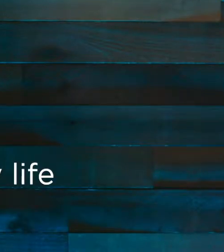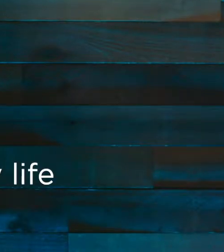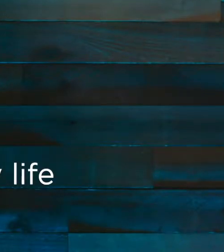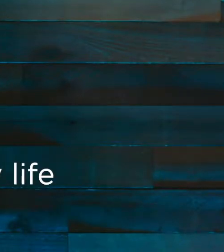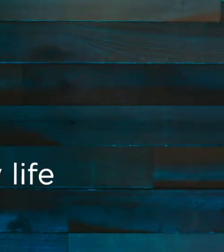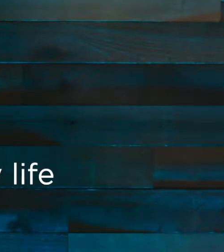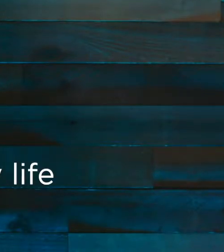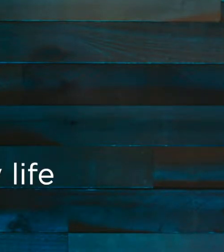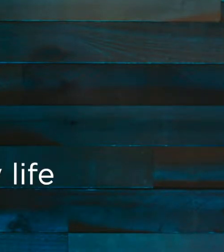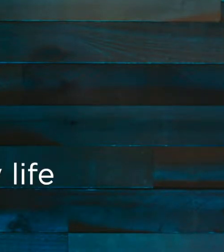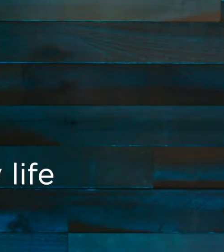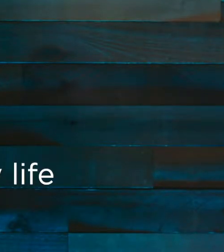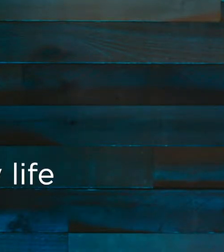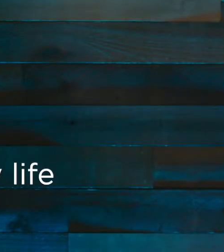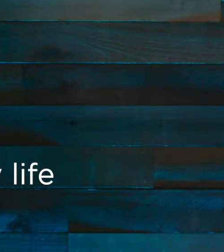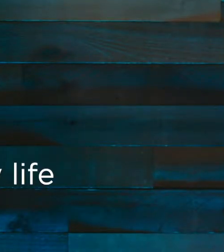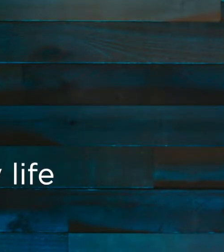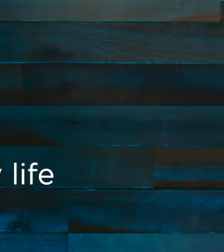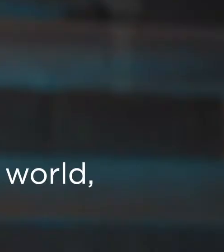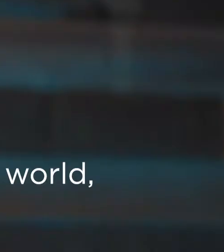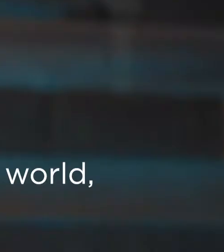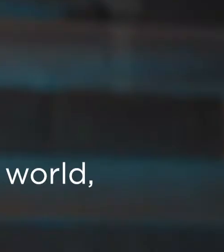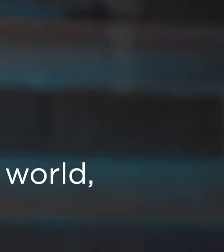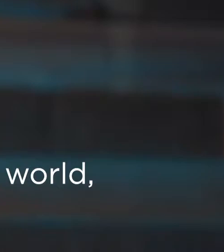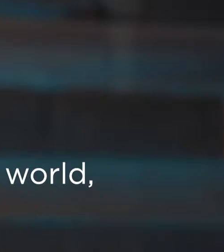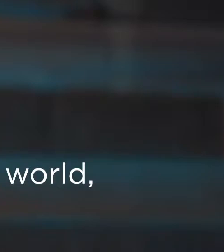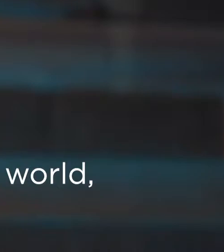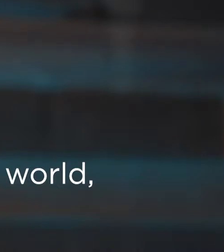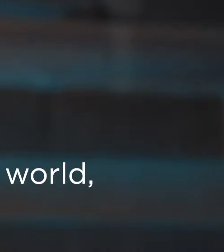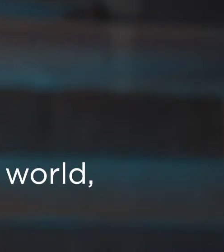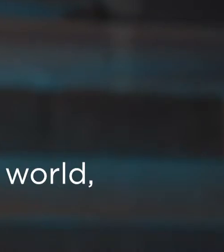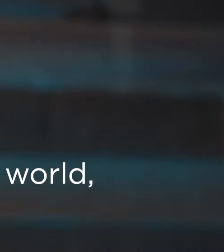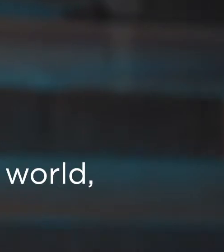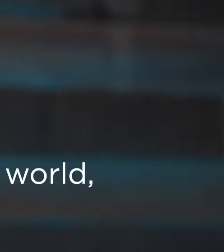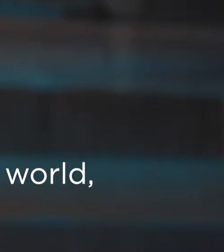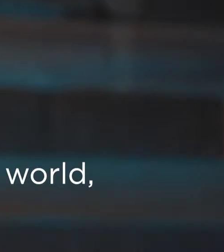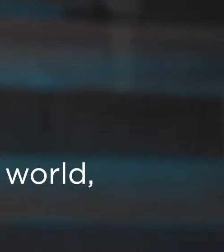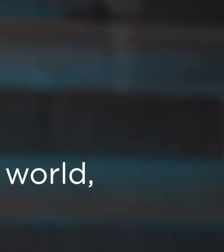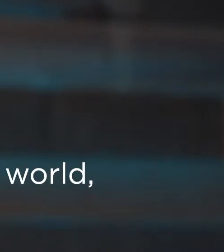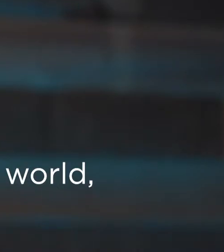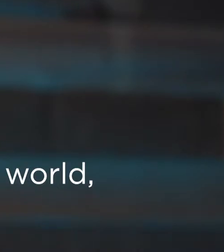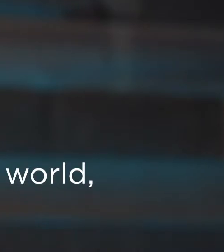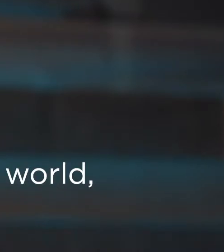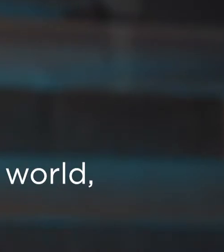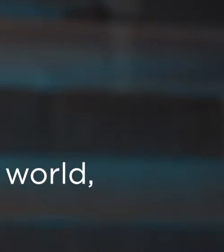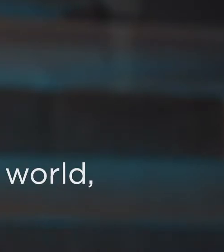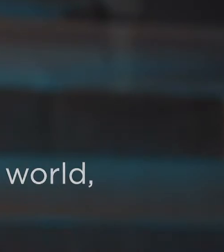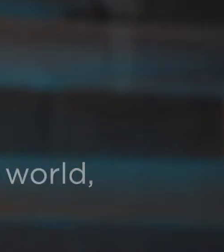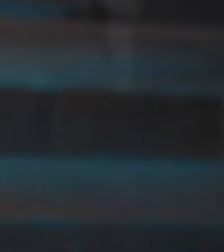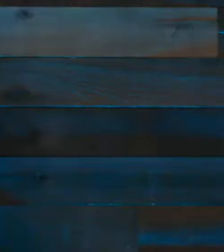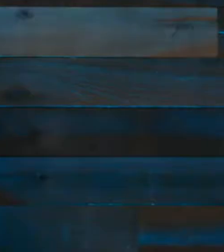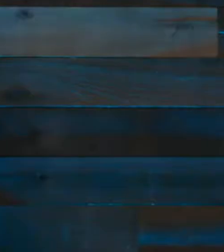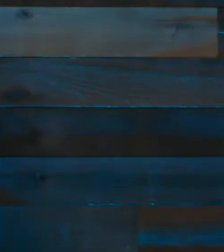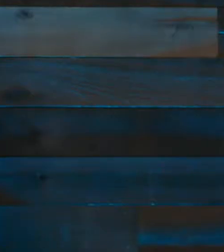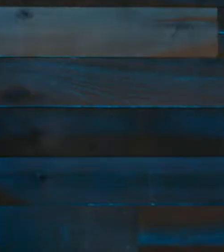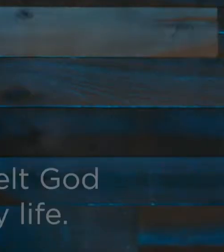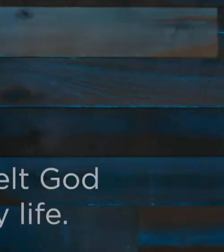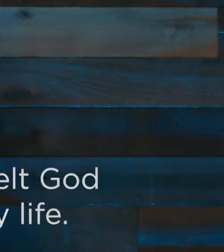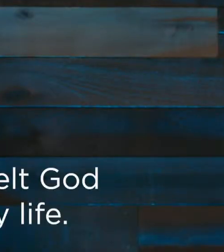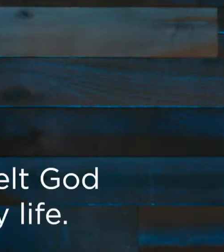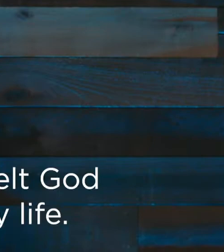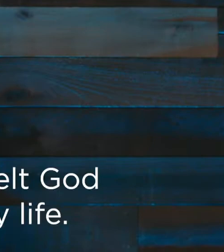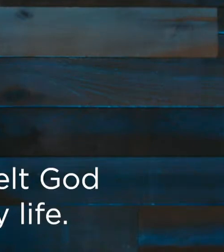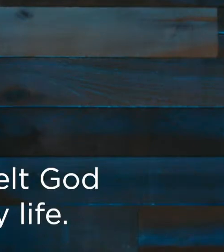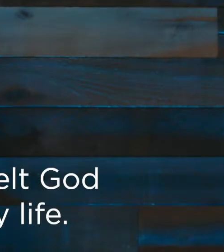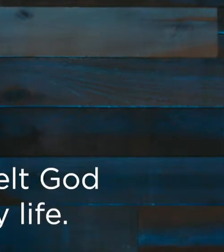Jesus working in my life every step of the way. Even in these times of hurt in the world, Jesus is always working. So